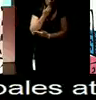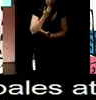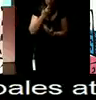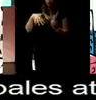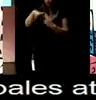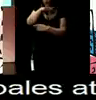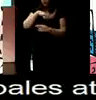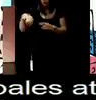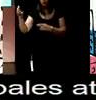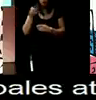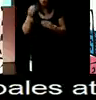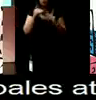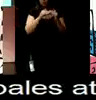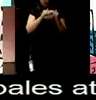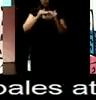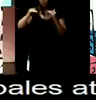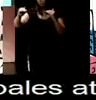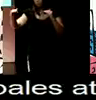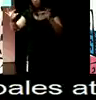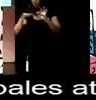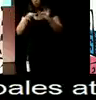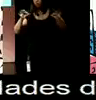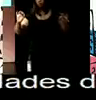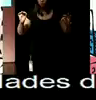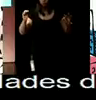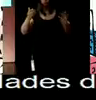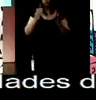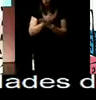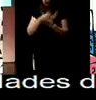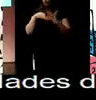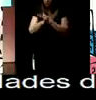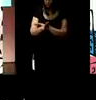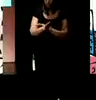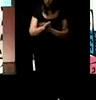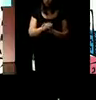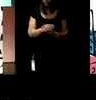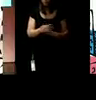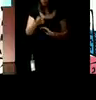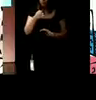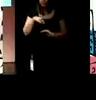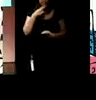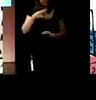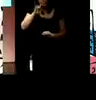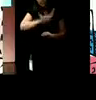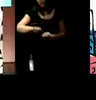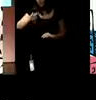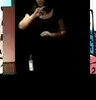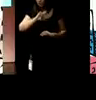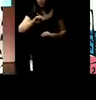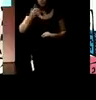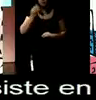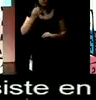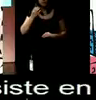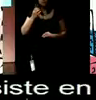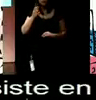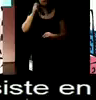activities, and urban environment or rural environment. We insist in the economic repercussion